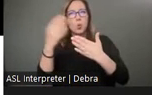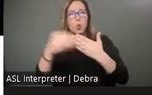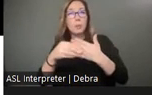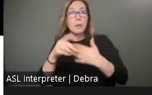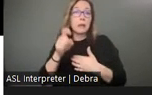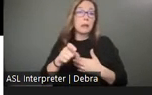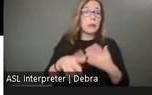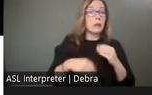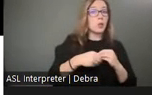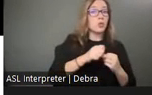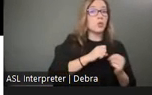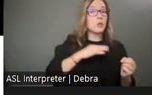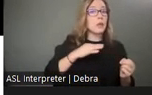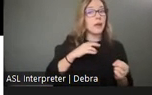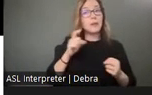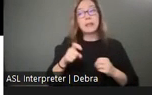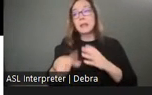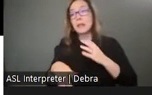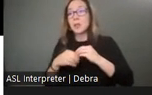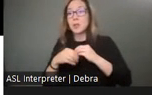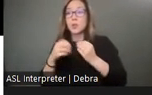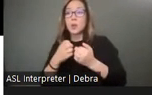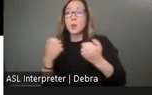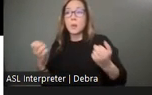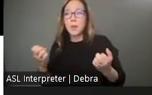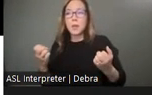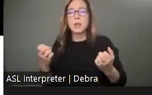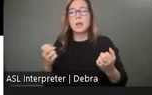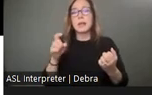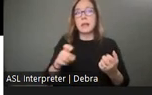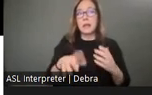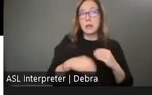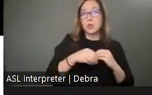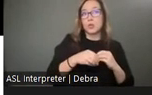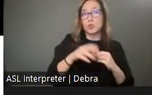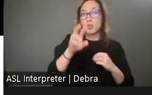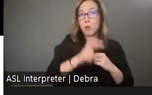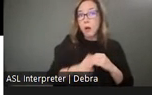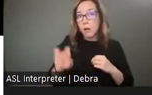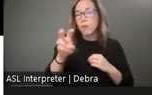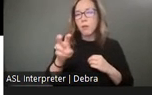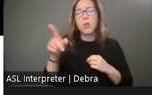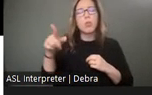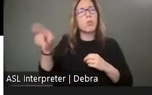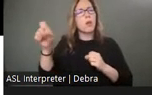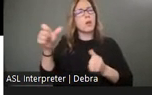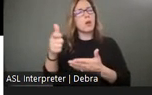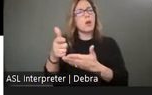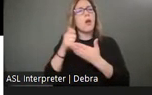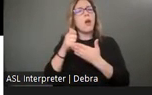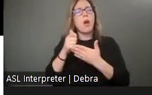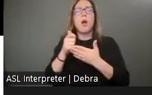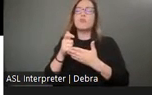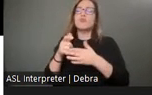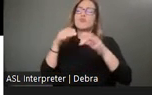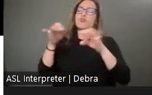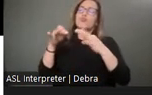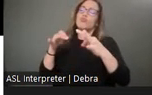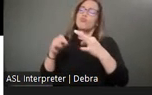additional staff? Do you need additional equipment? Do you need additional travel? They can help you write that justification for